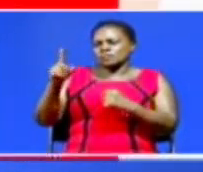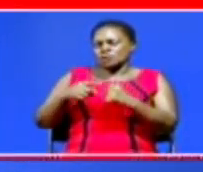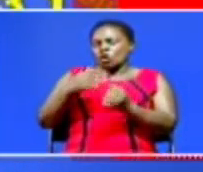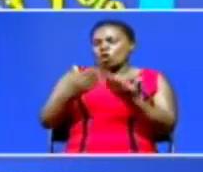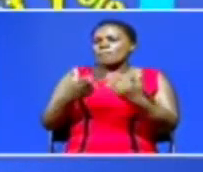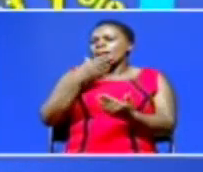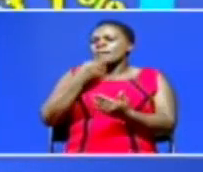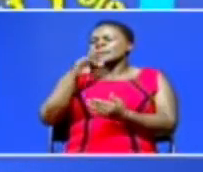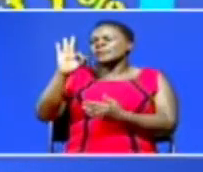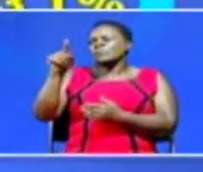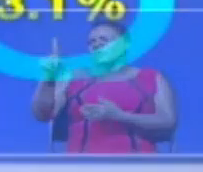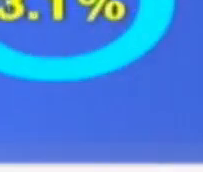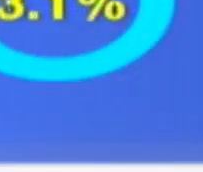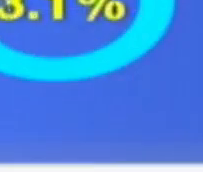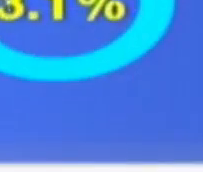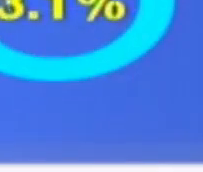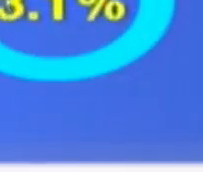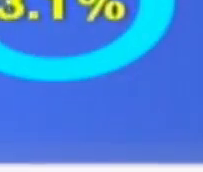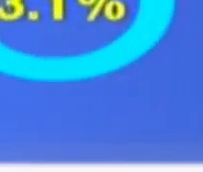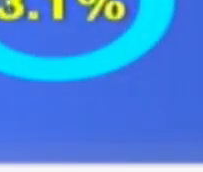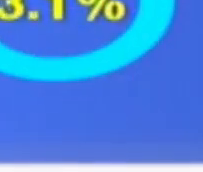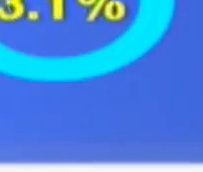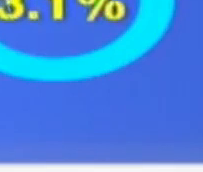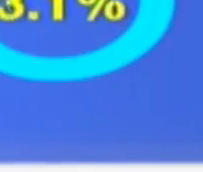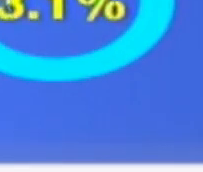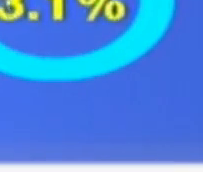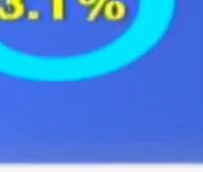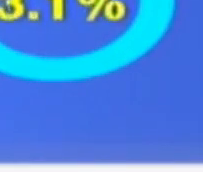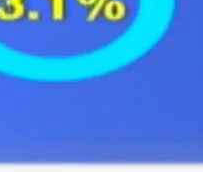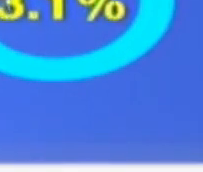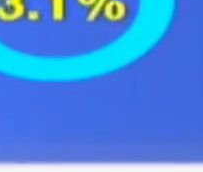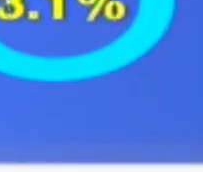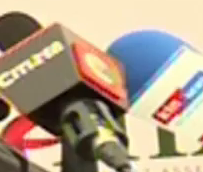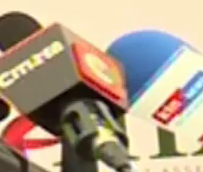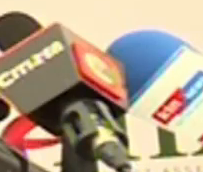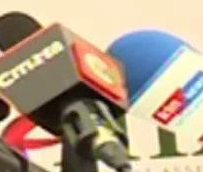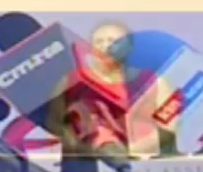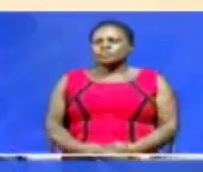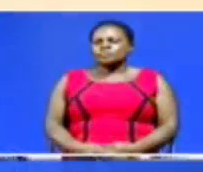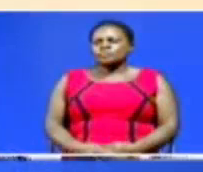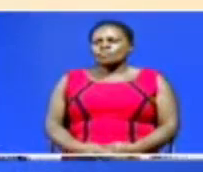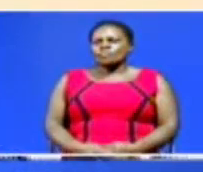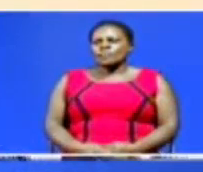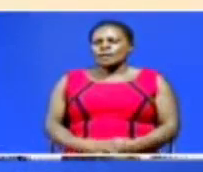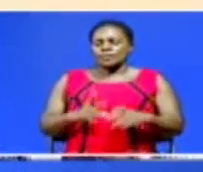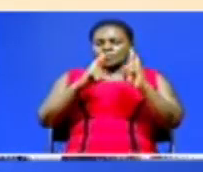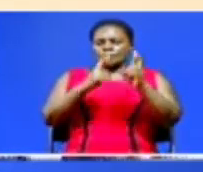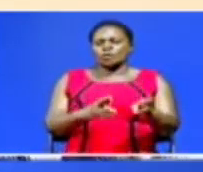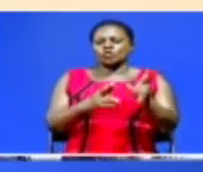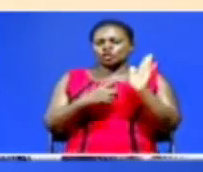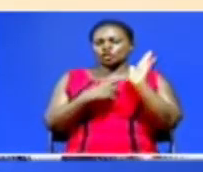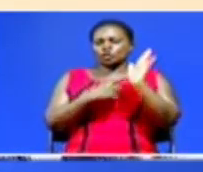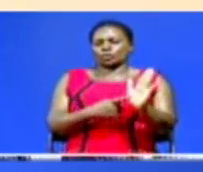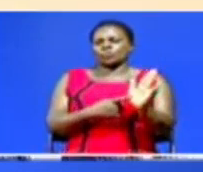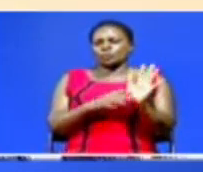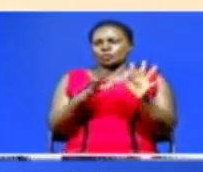to males at 3.1% in adults aged between 20 to 34 years. The Kempfear report informs